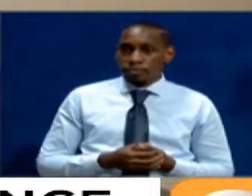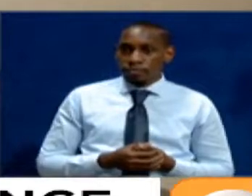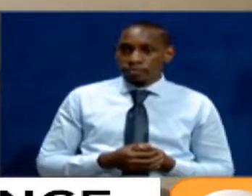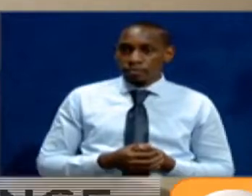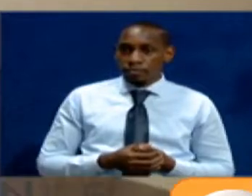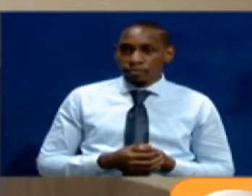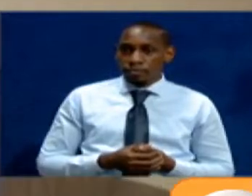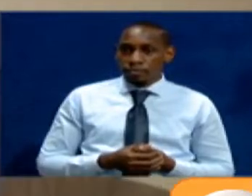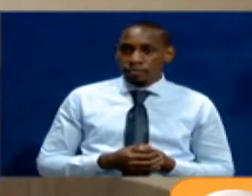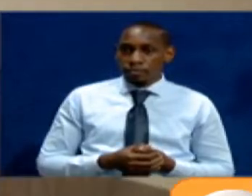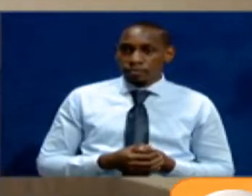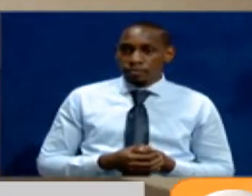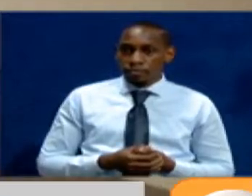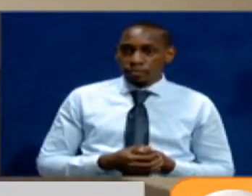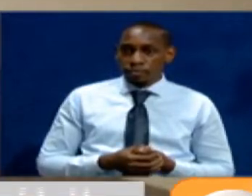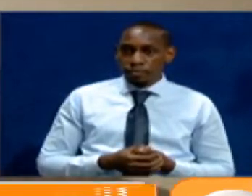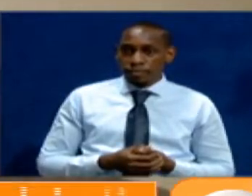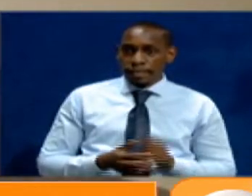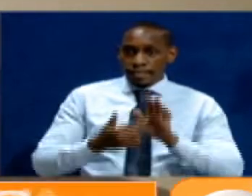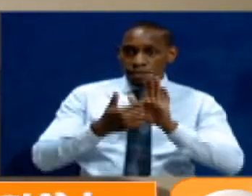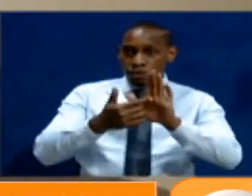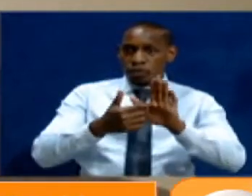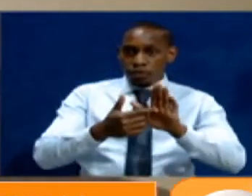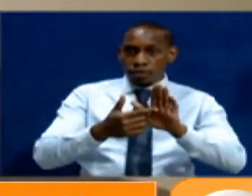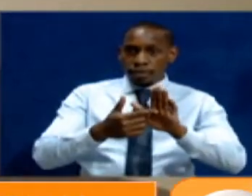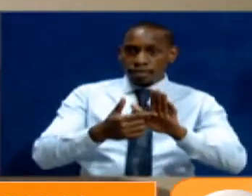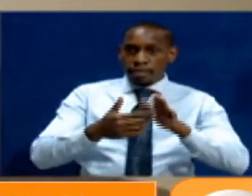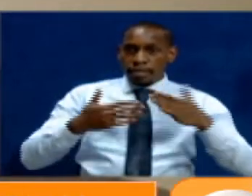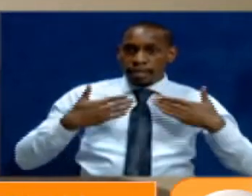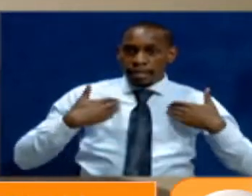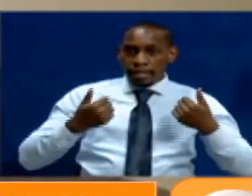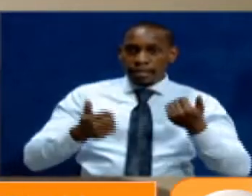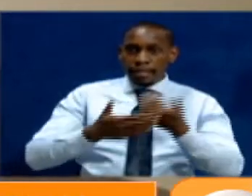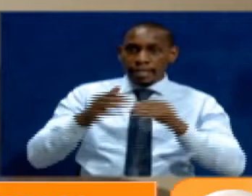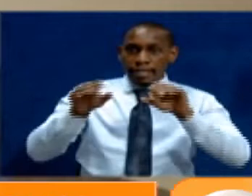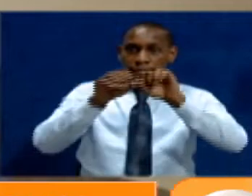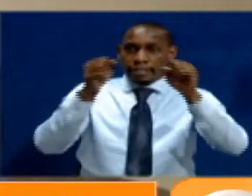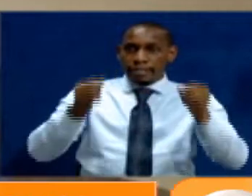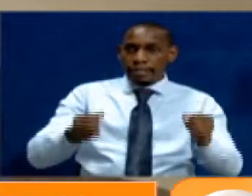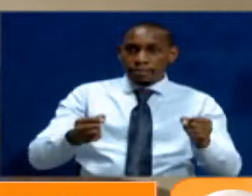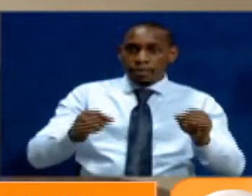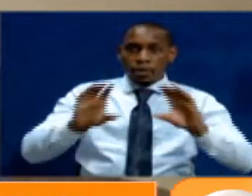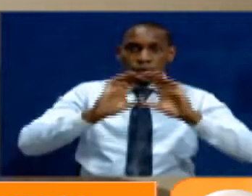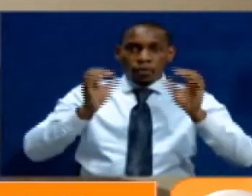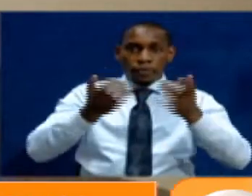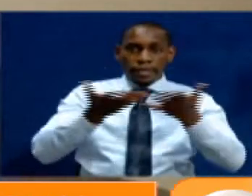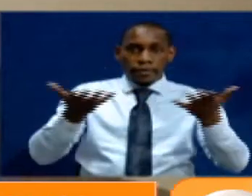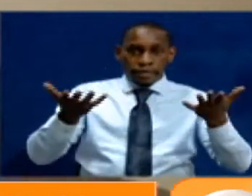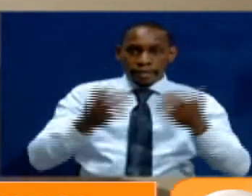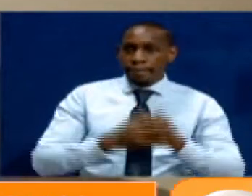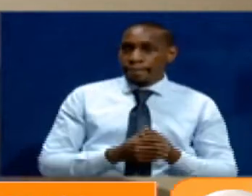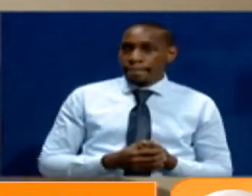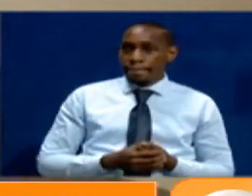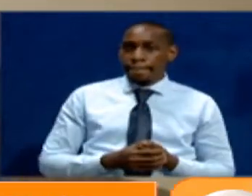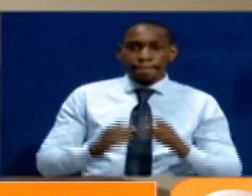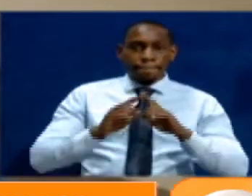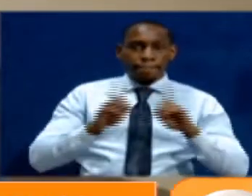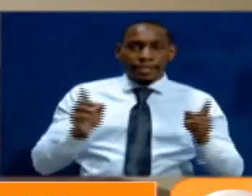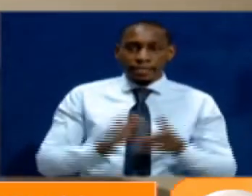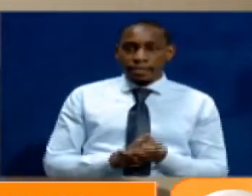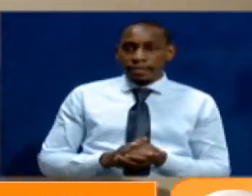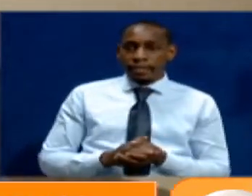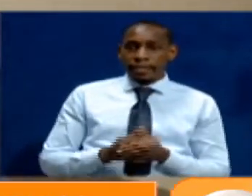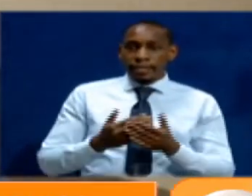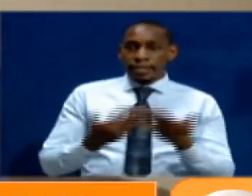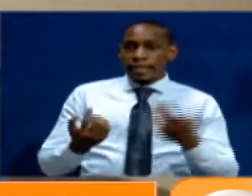a barometer on the health of the healthcare systems across the world. But one